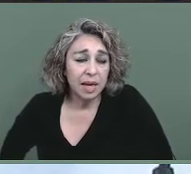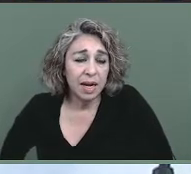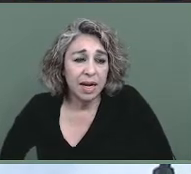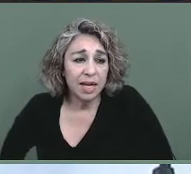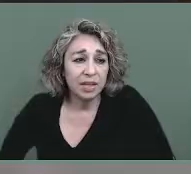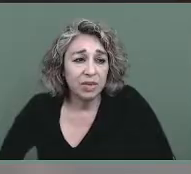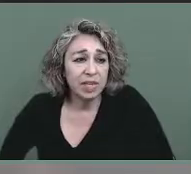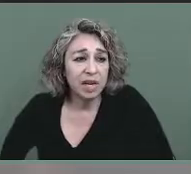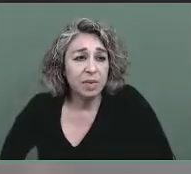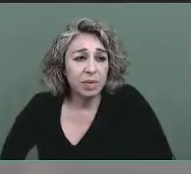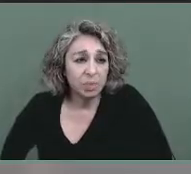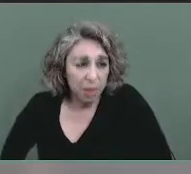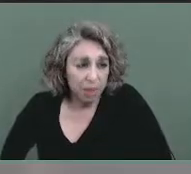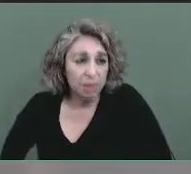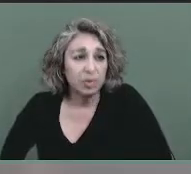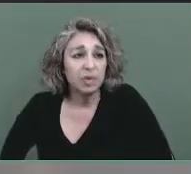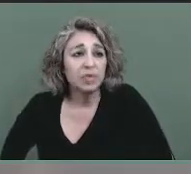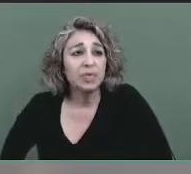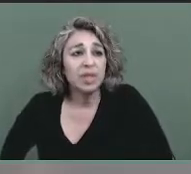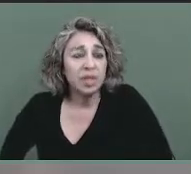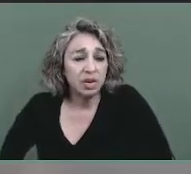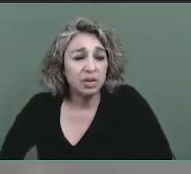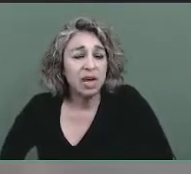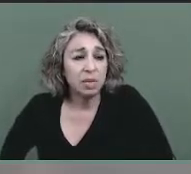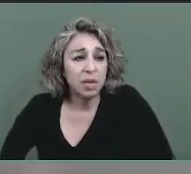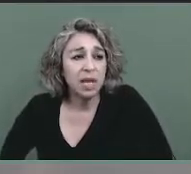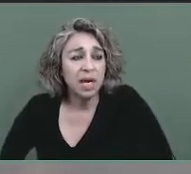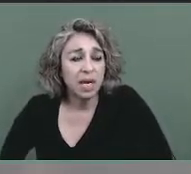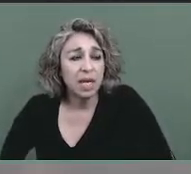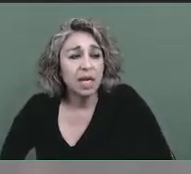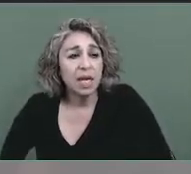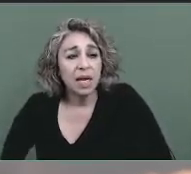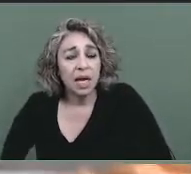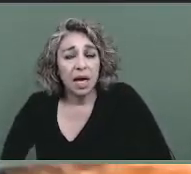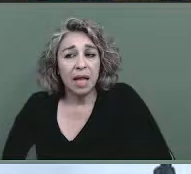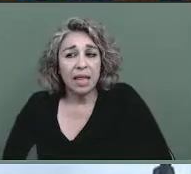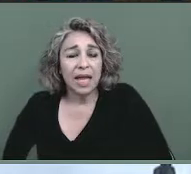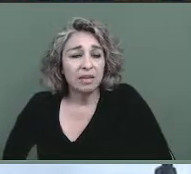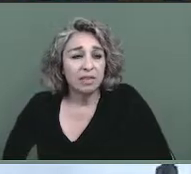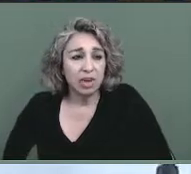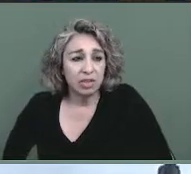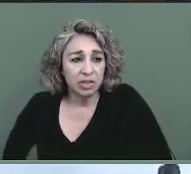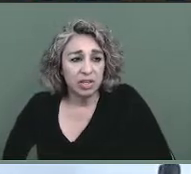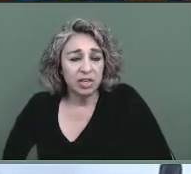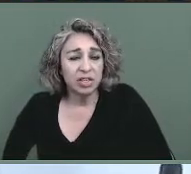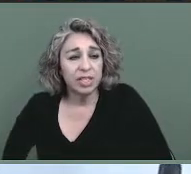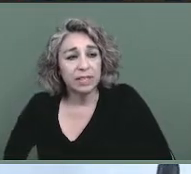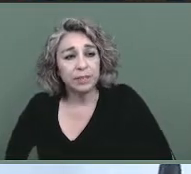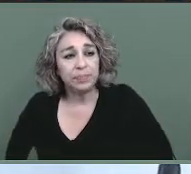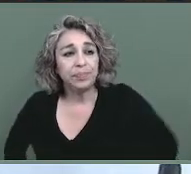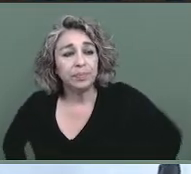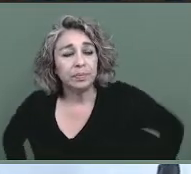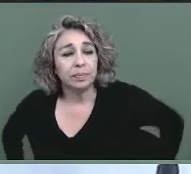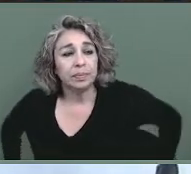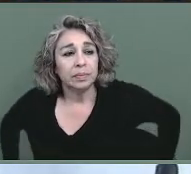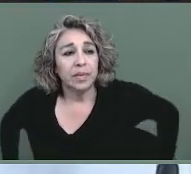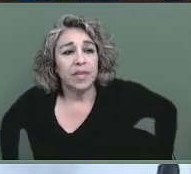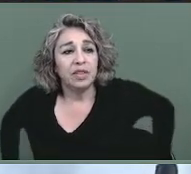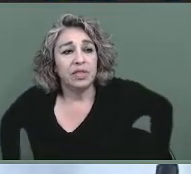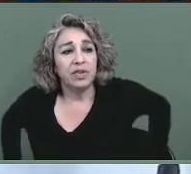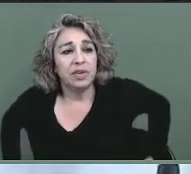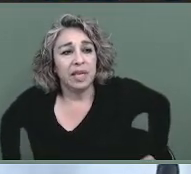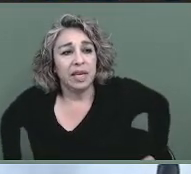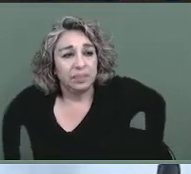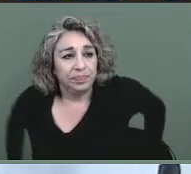Alejandro is gonna be responsible that there not be any lack of doctors and nurses and